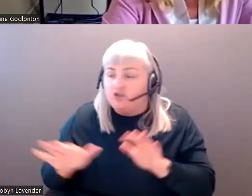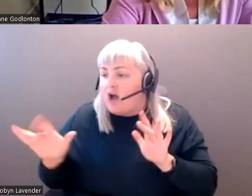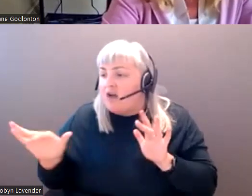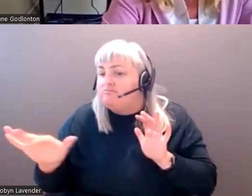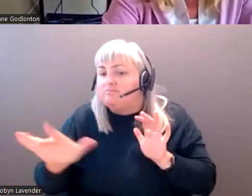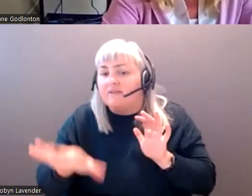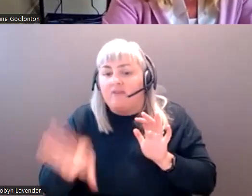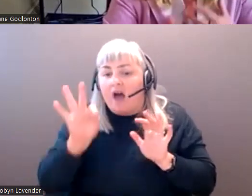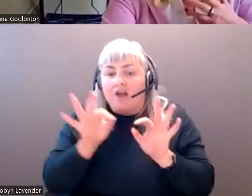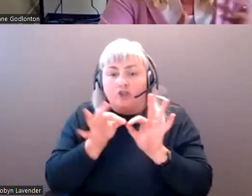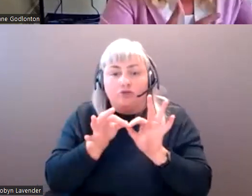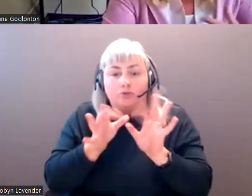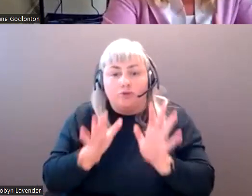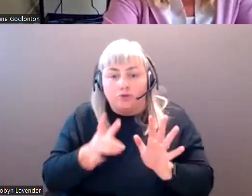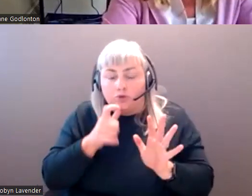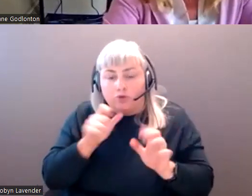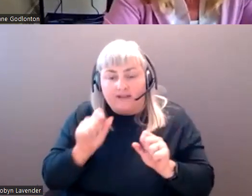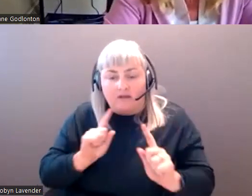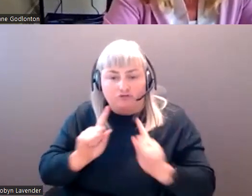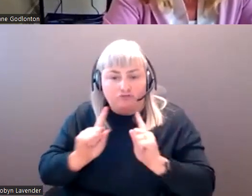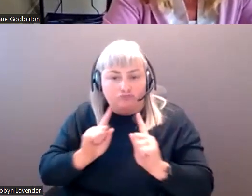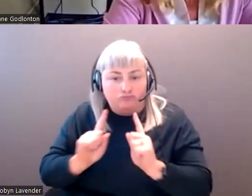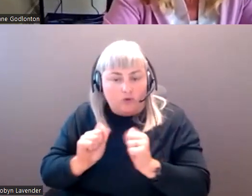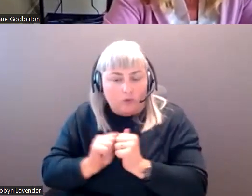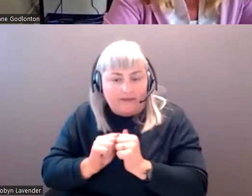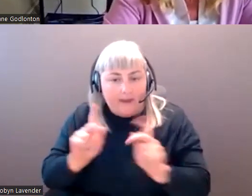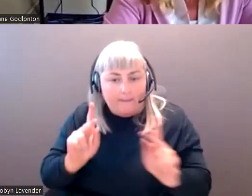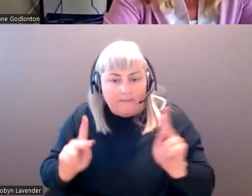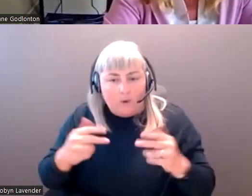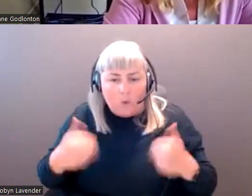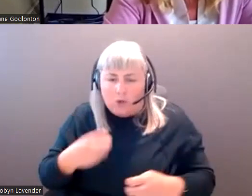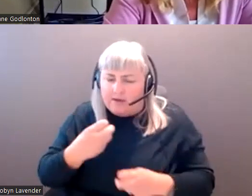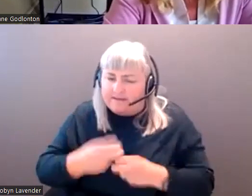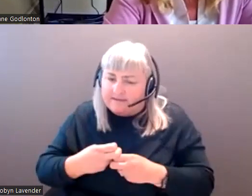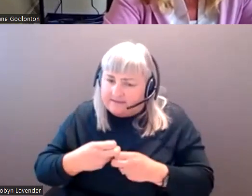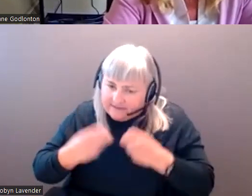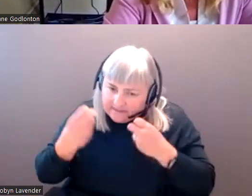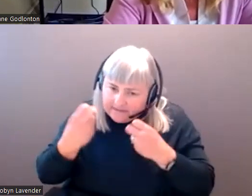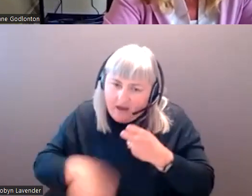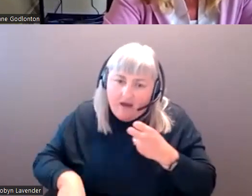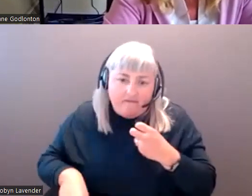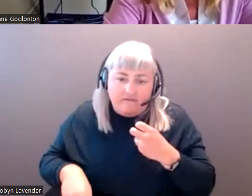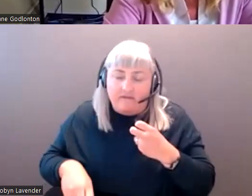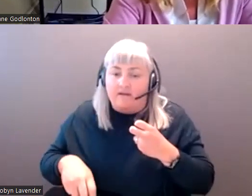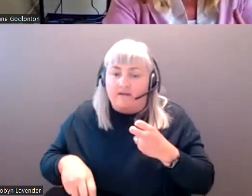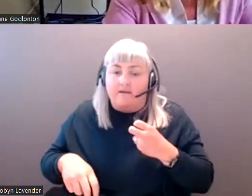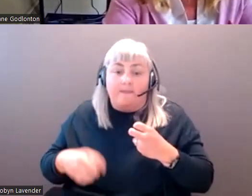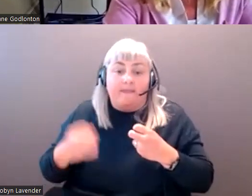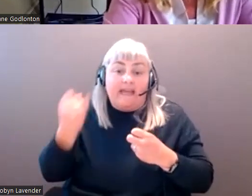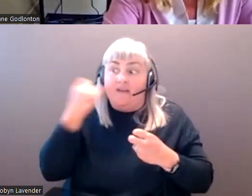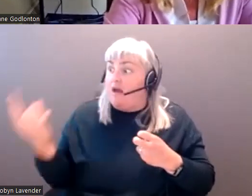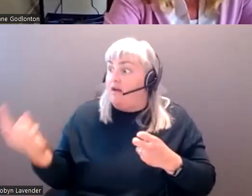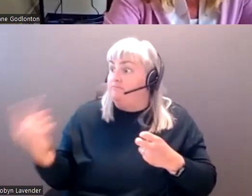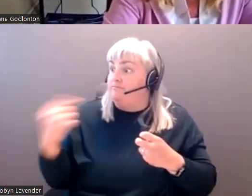interpreters to be able to converse with individuals is very difficult. Even if we only get a translator once a week to do the